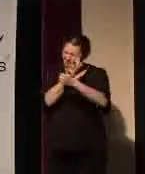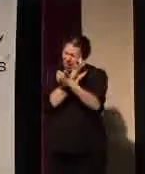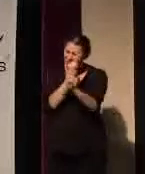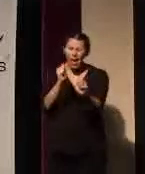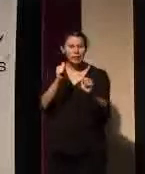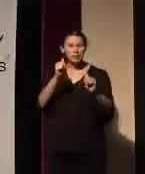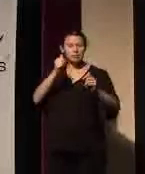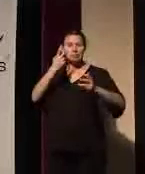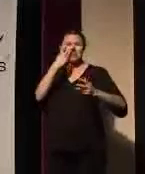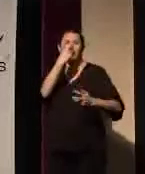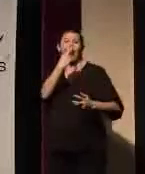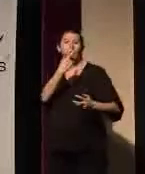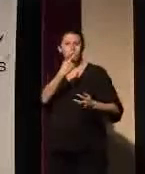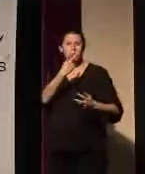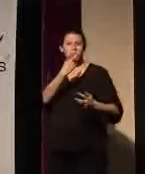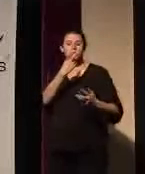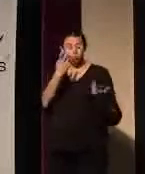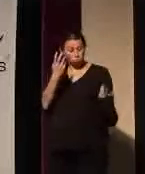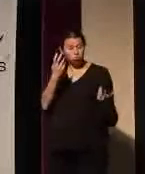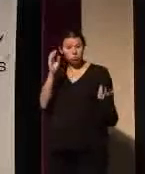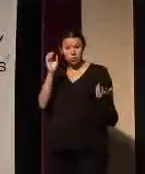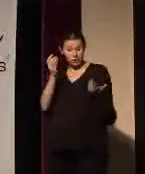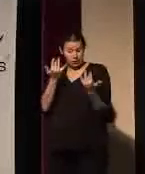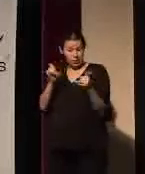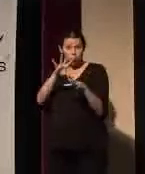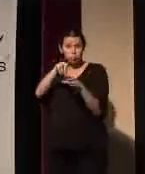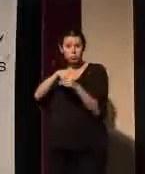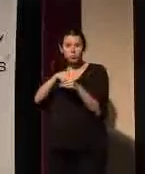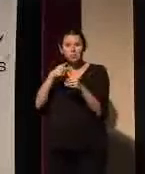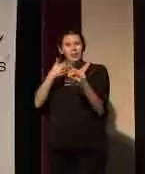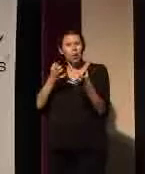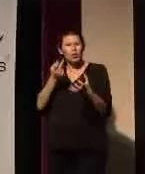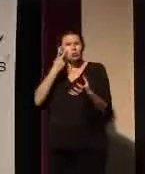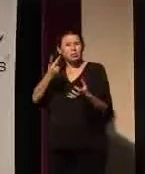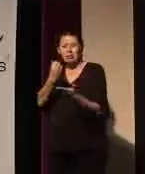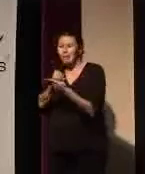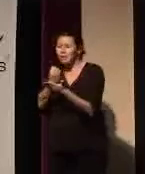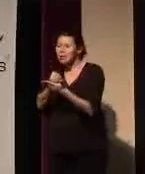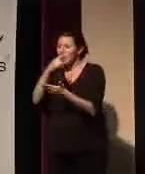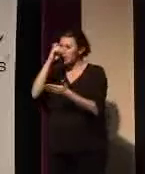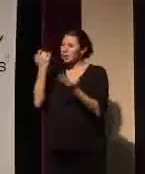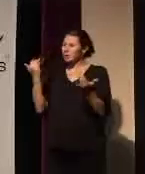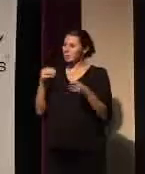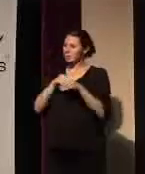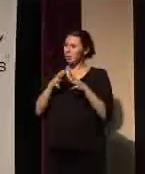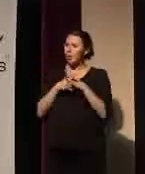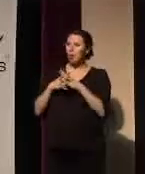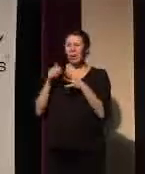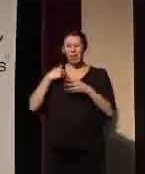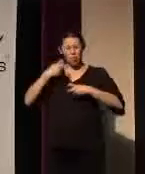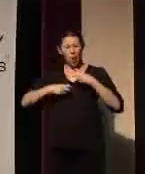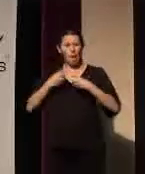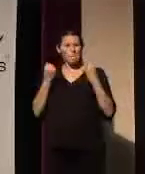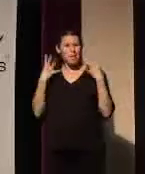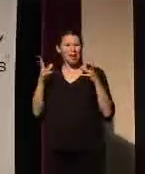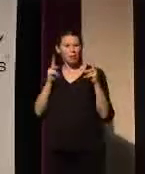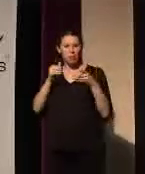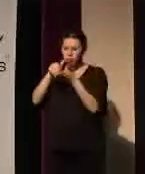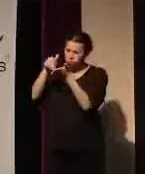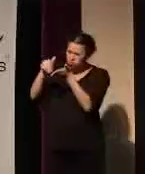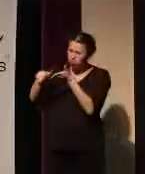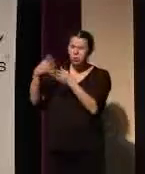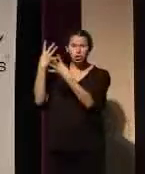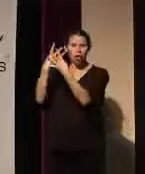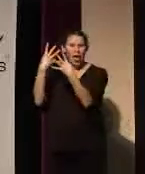me the evidence. I wanted to see the evidence in this case or in any case, because we have a problem in America with mass incarceration. We have a problem in America